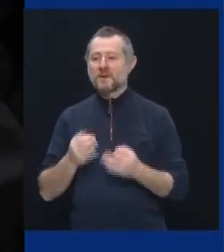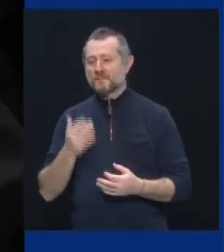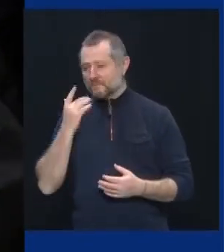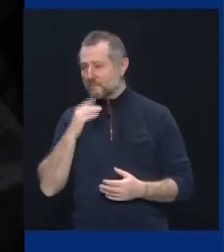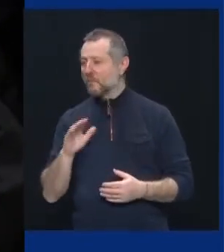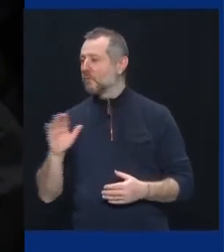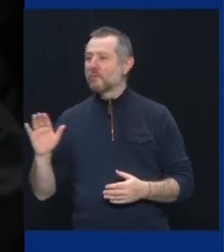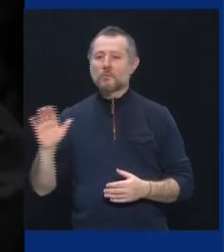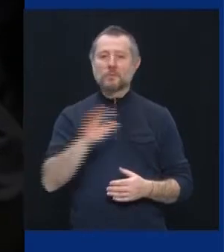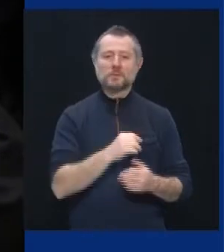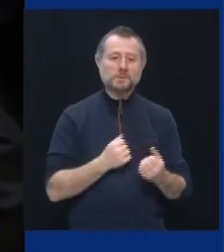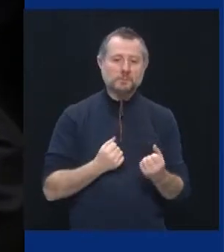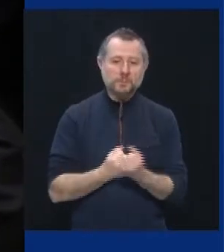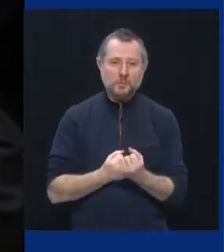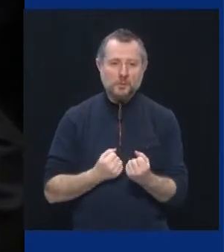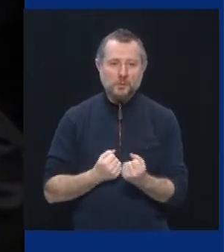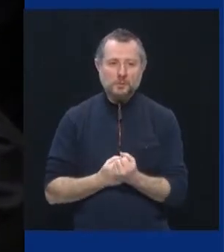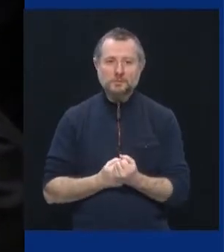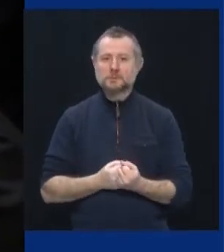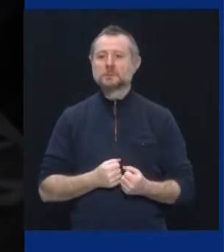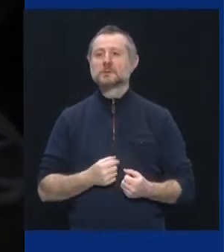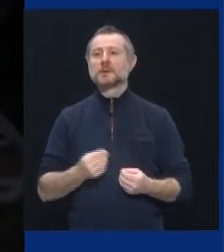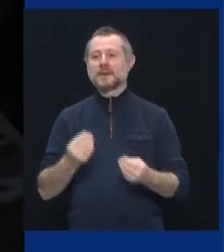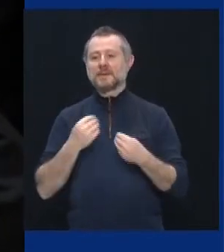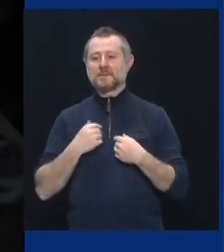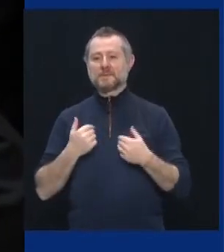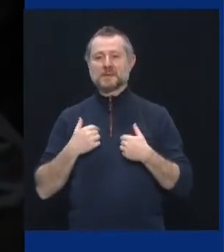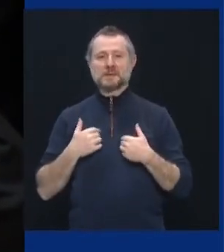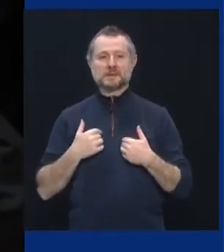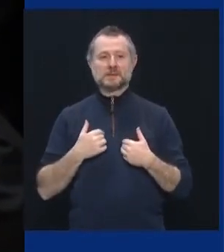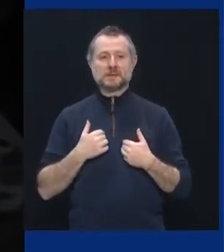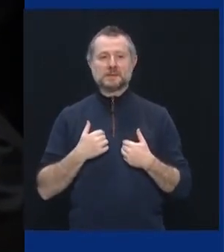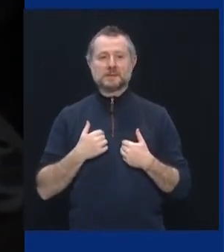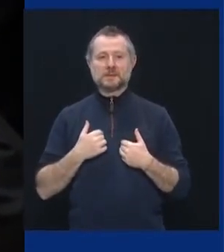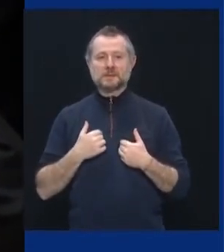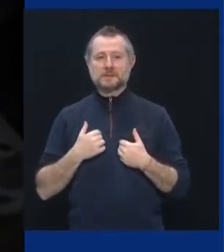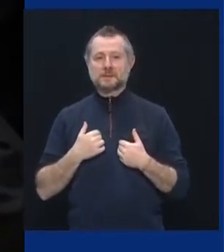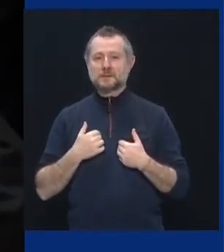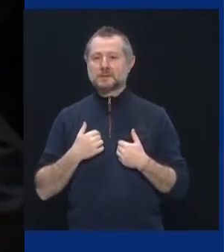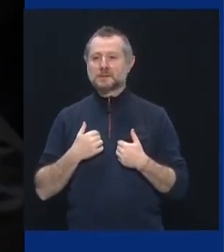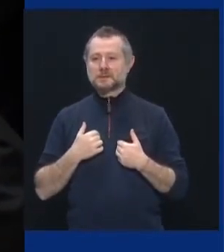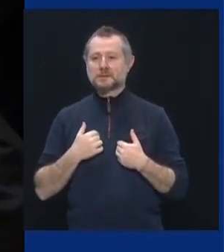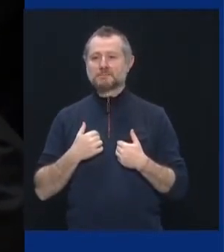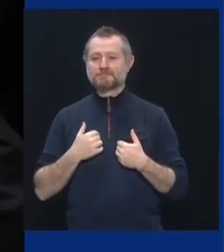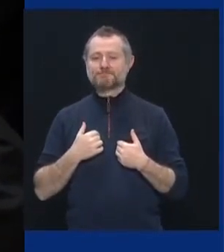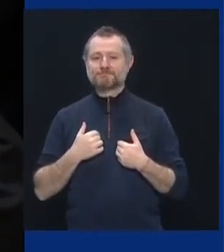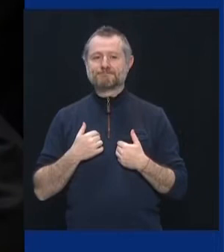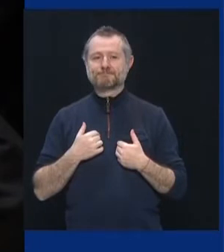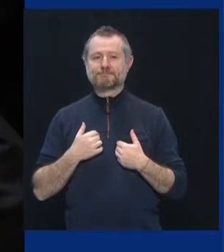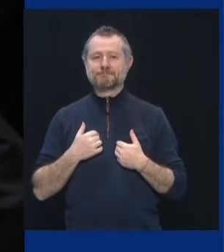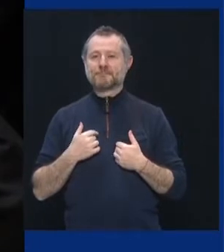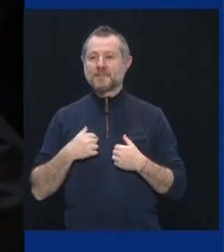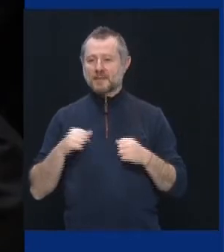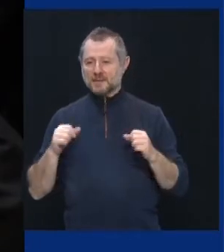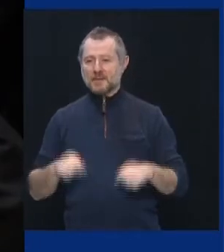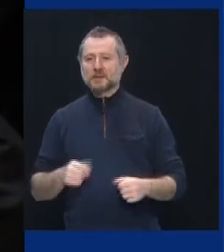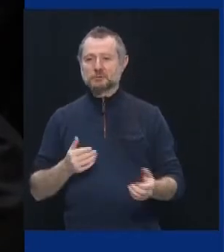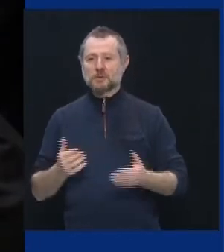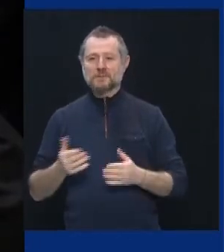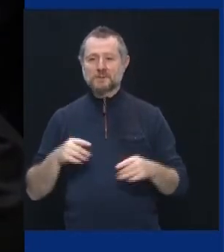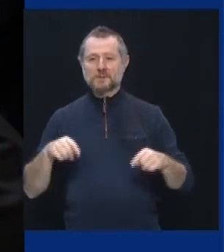that you have given to me to have been able to serve this village for a half a